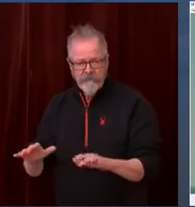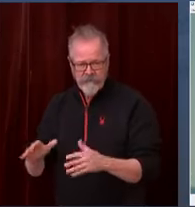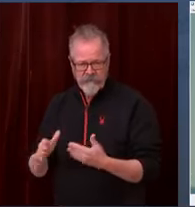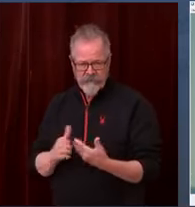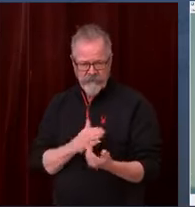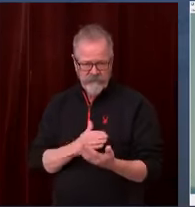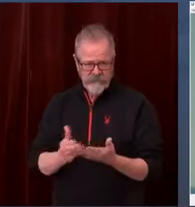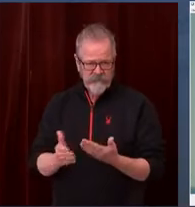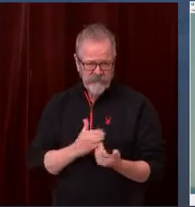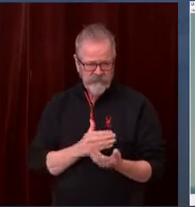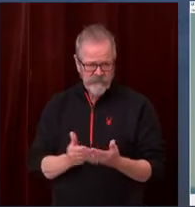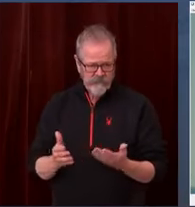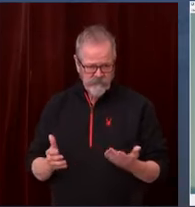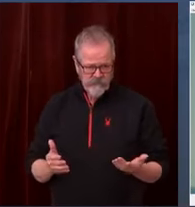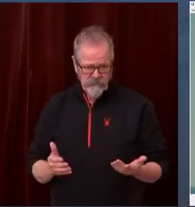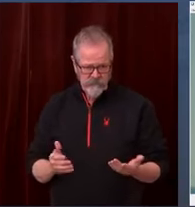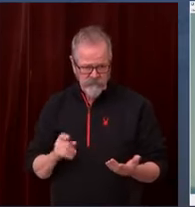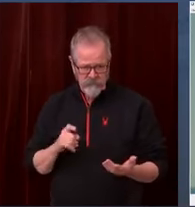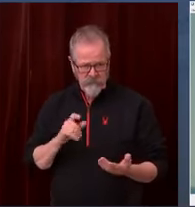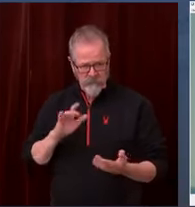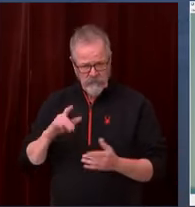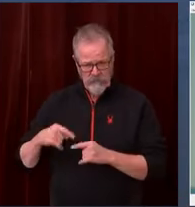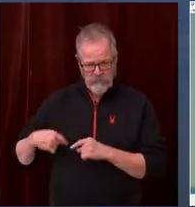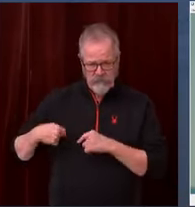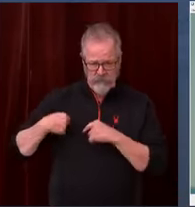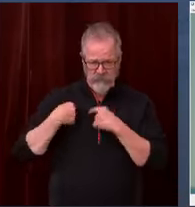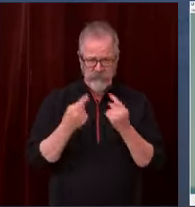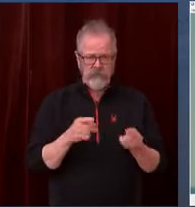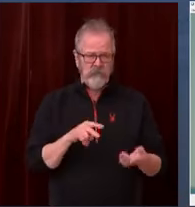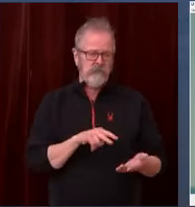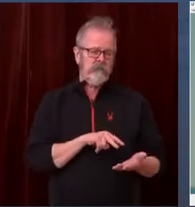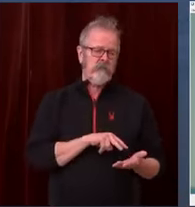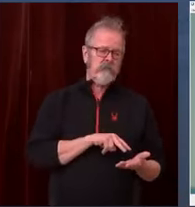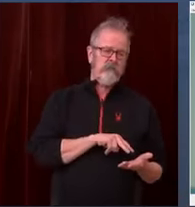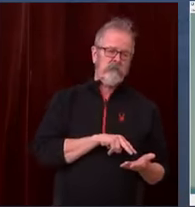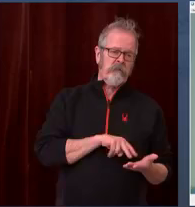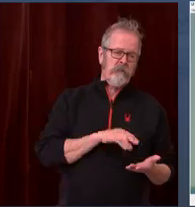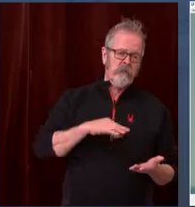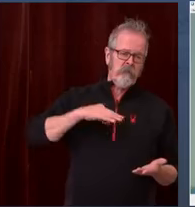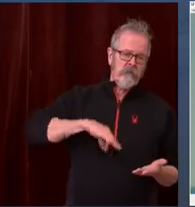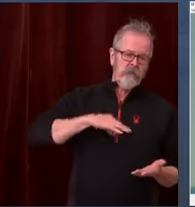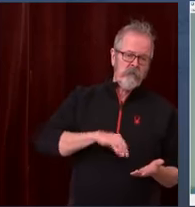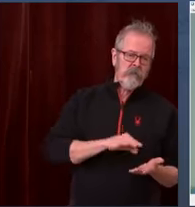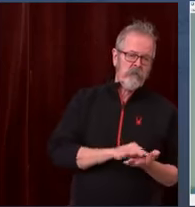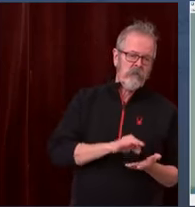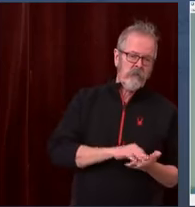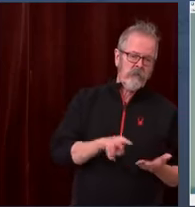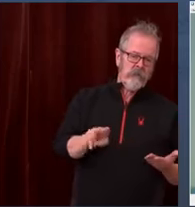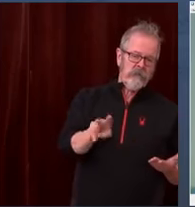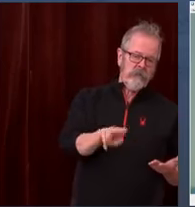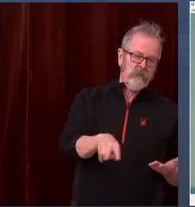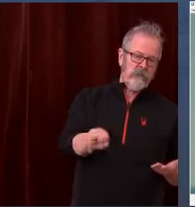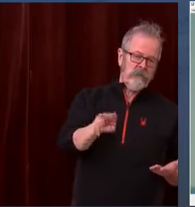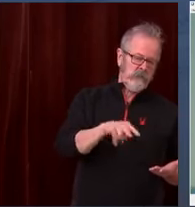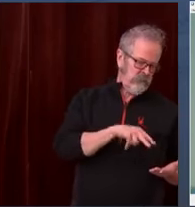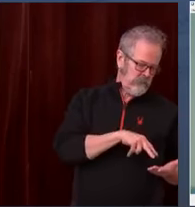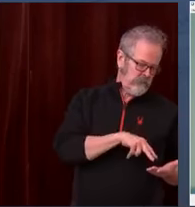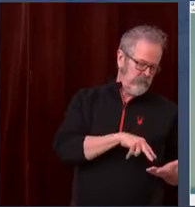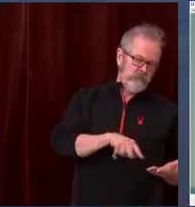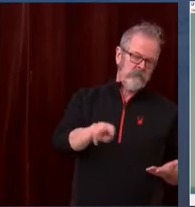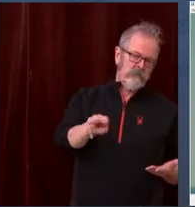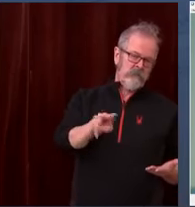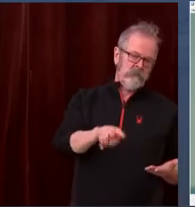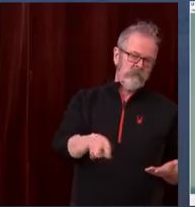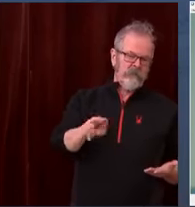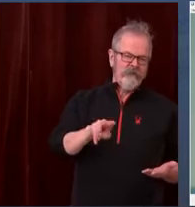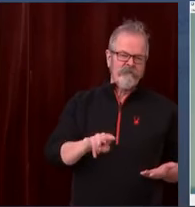of whether you're going to file a future claim. And they're using that information to make a determination as